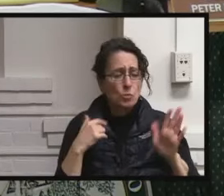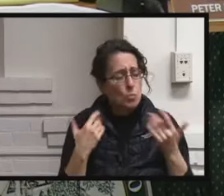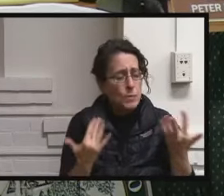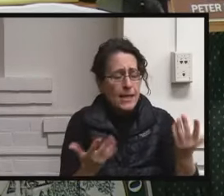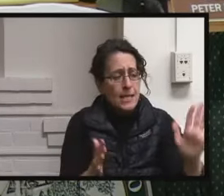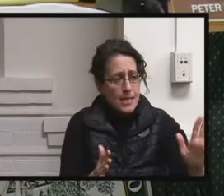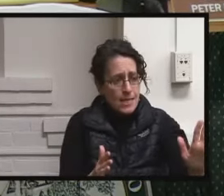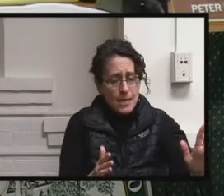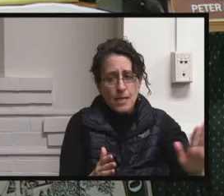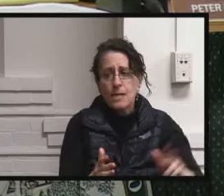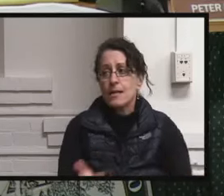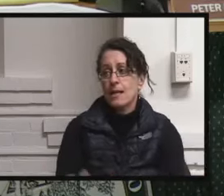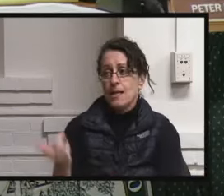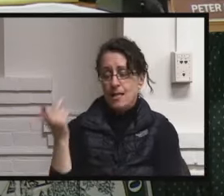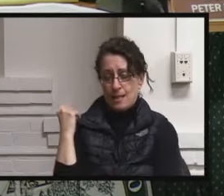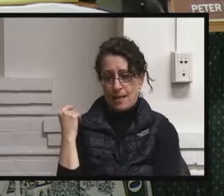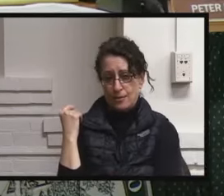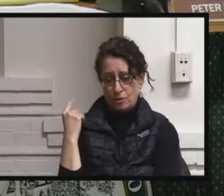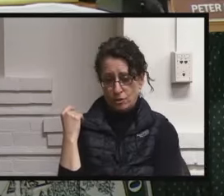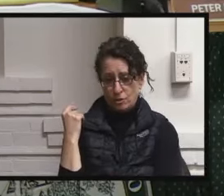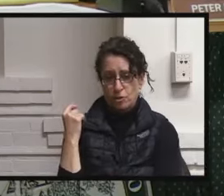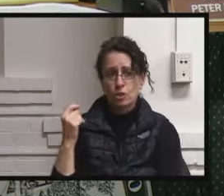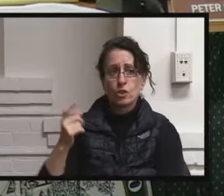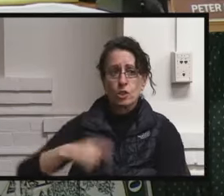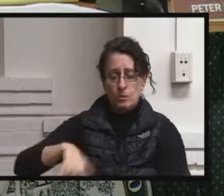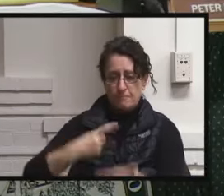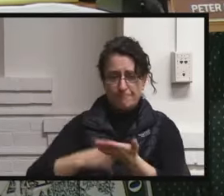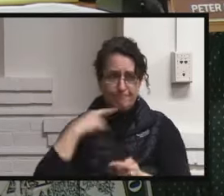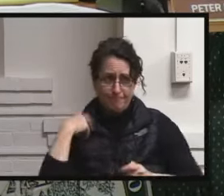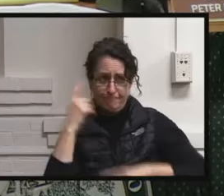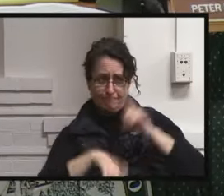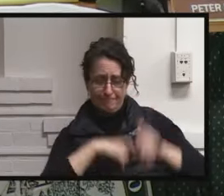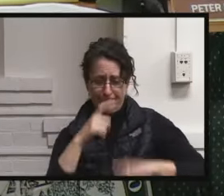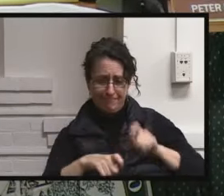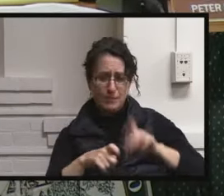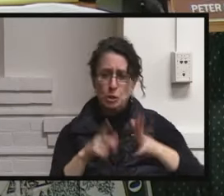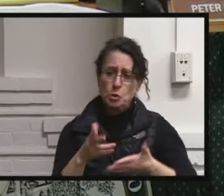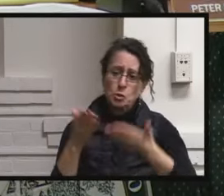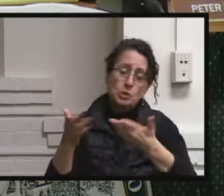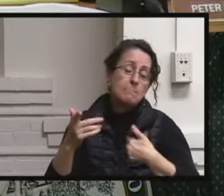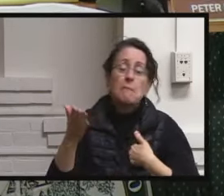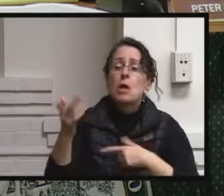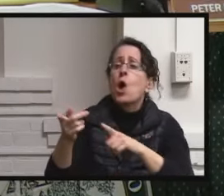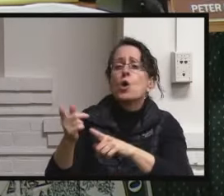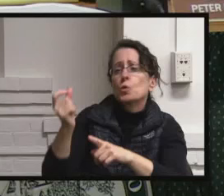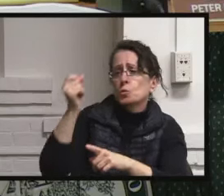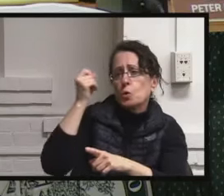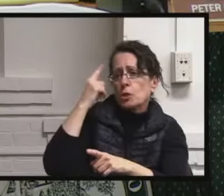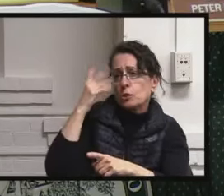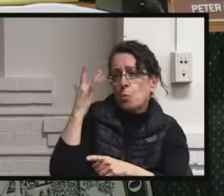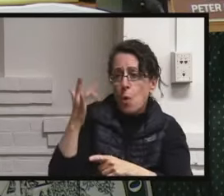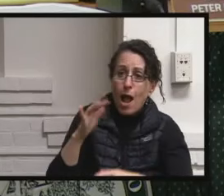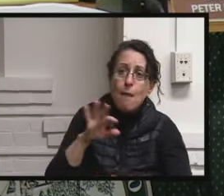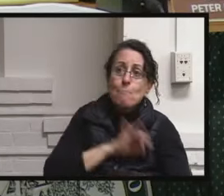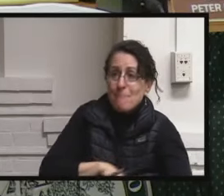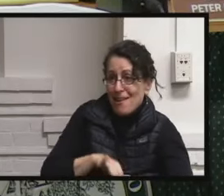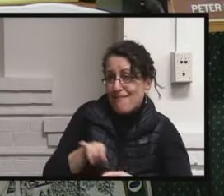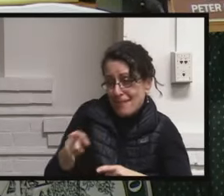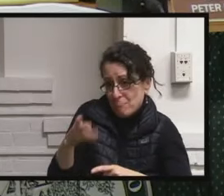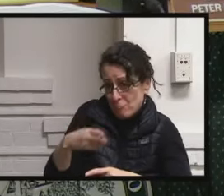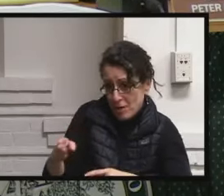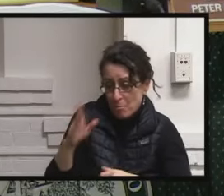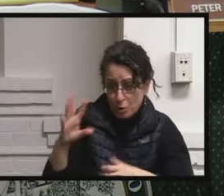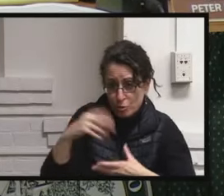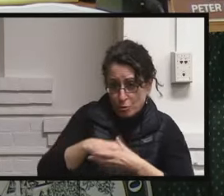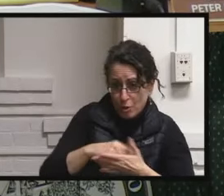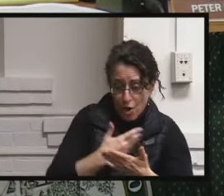When we went through this last year, it was suggested that maybe I didn't understand the benefits of participation in the district.